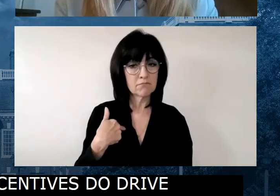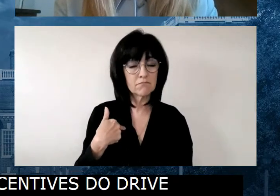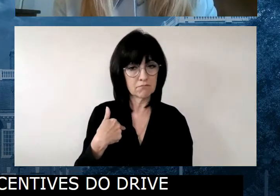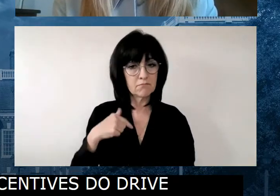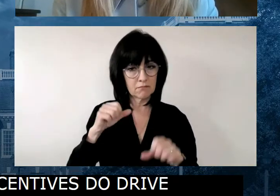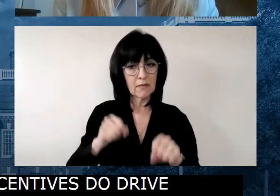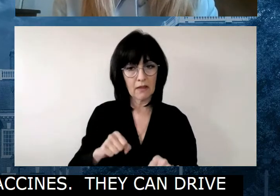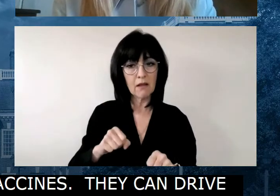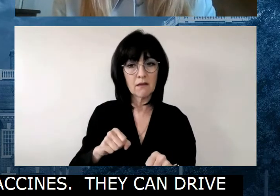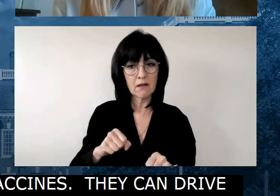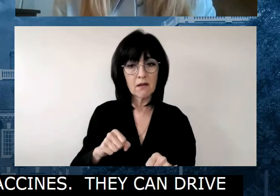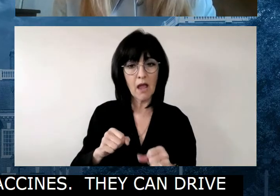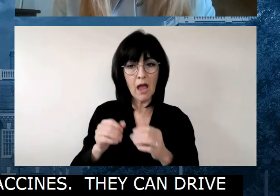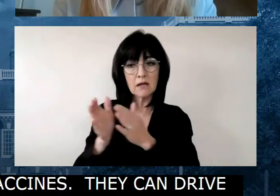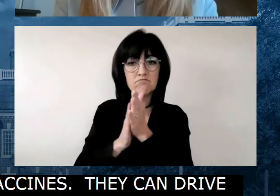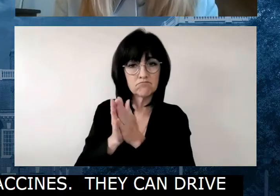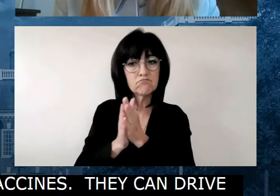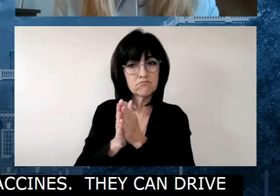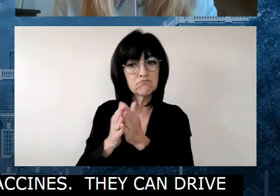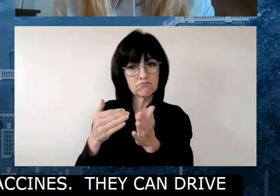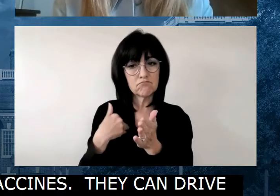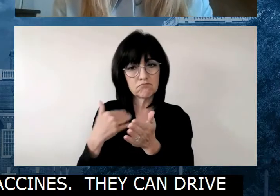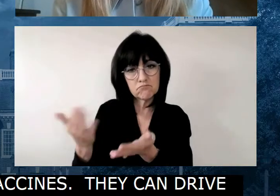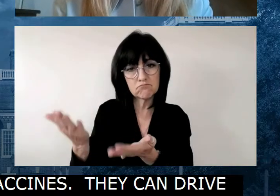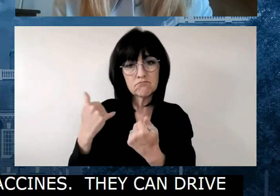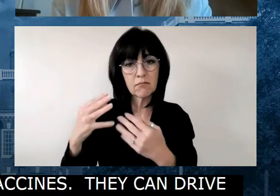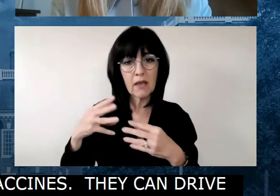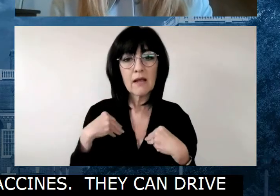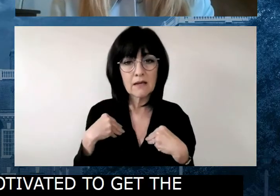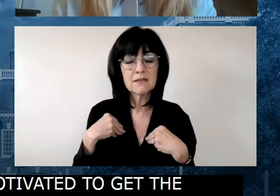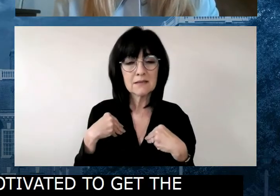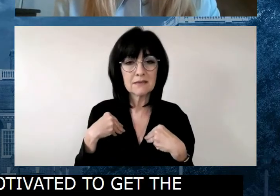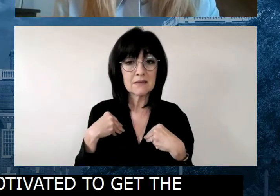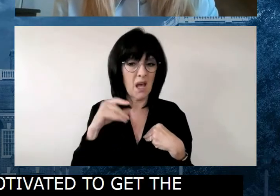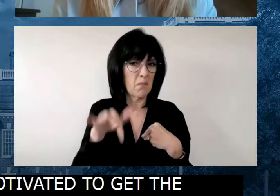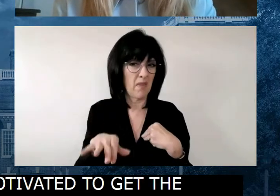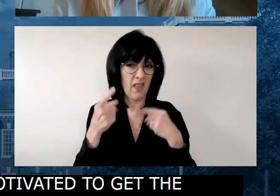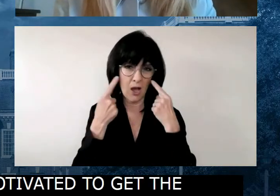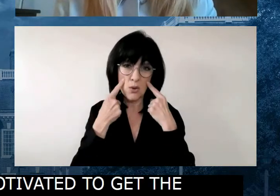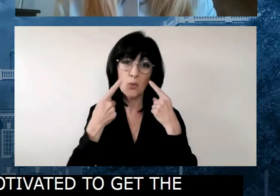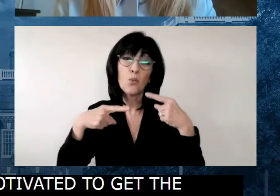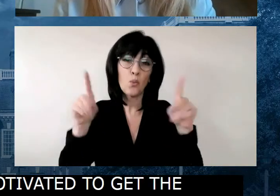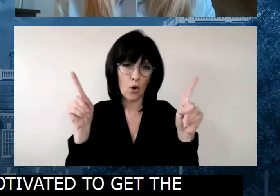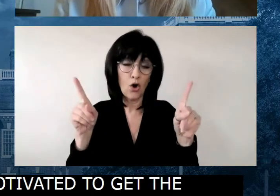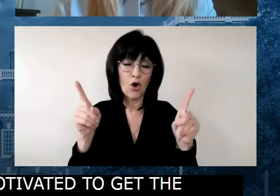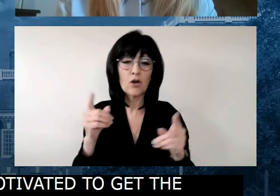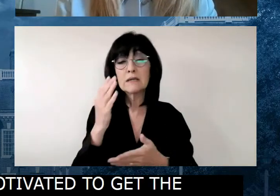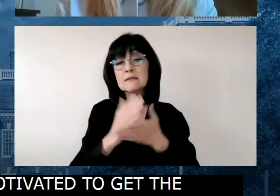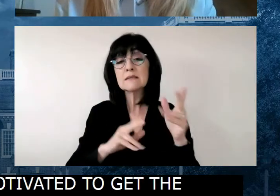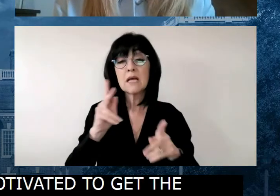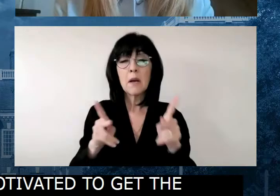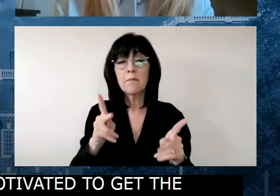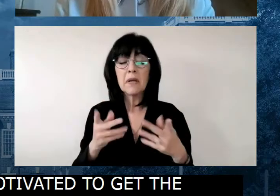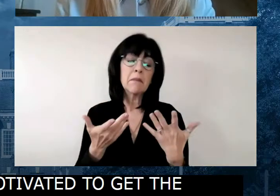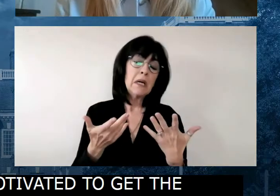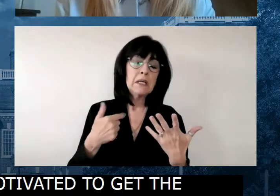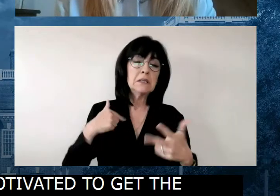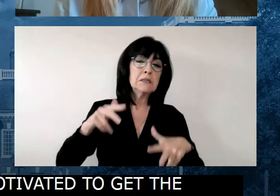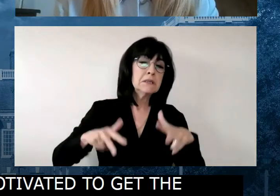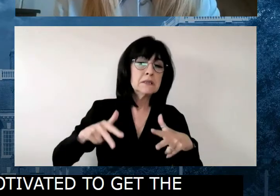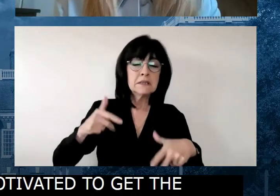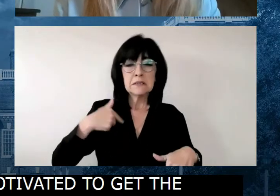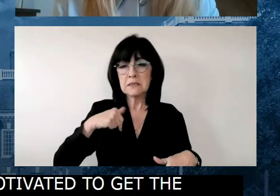get the vaccine. It works. Incentives work. Other states have seen incentives work. So, for